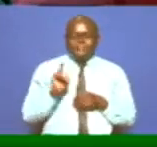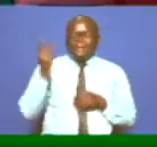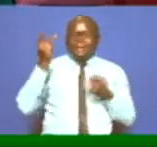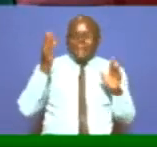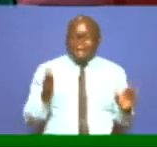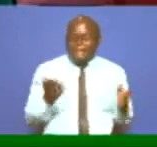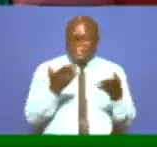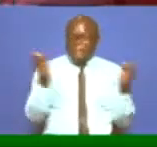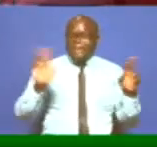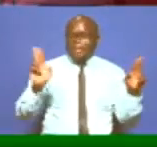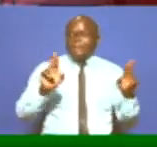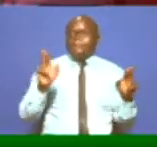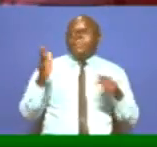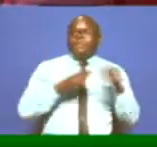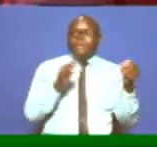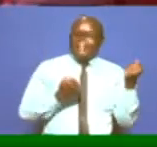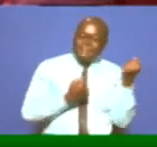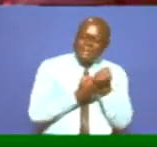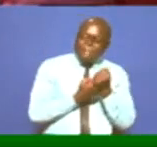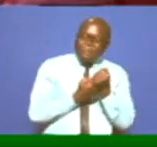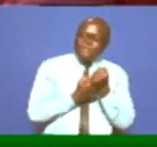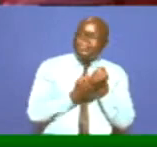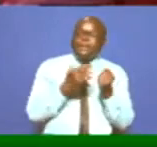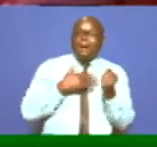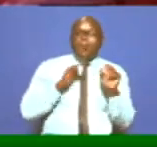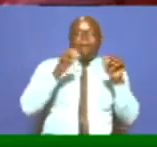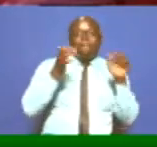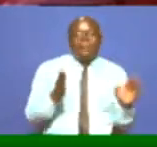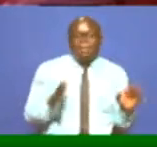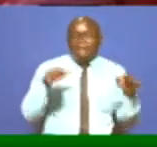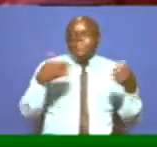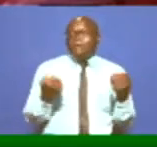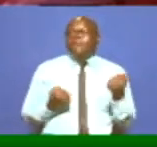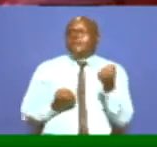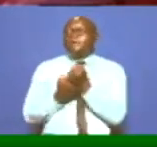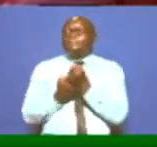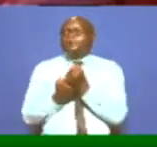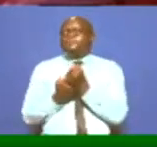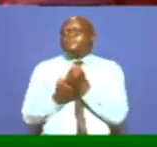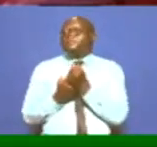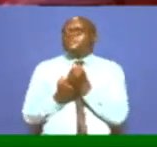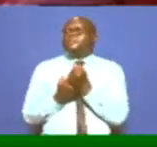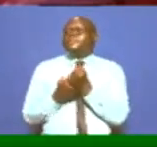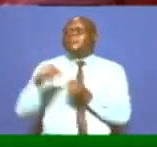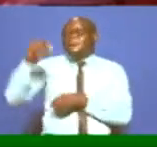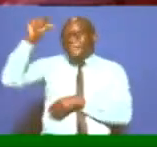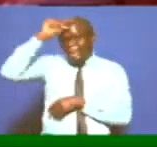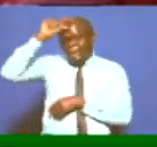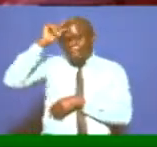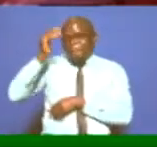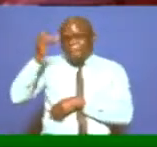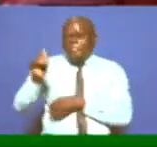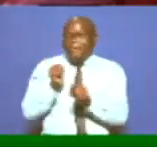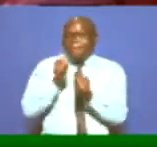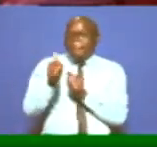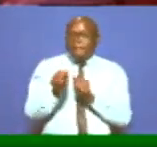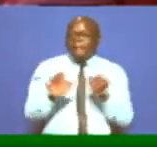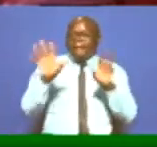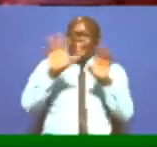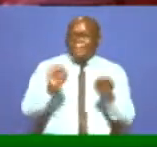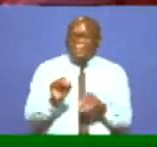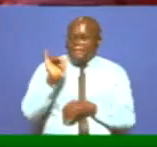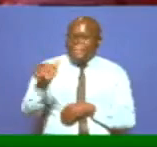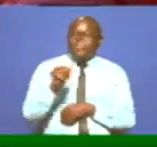watching. Whether you will support our farmers, or then you will support the government by passing the budget that does